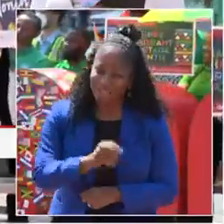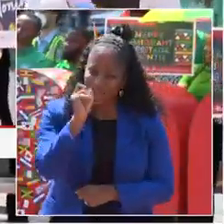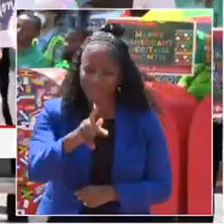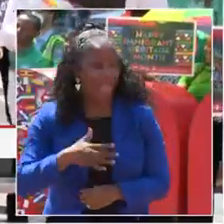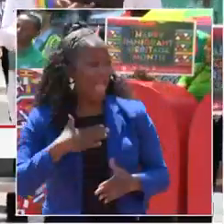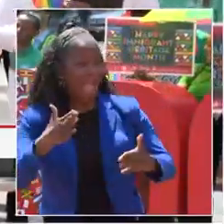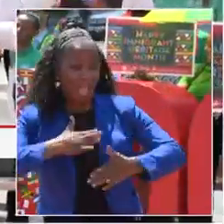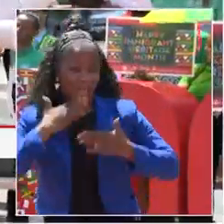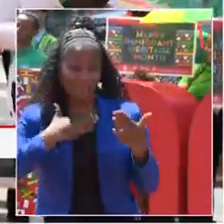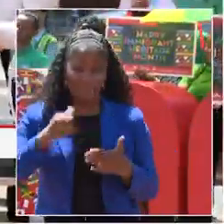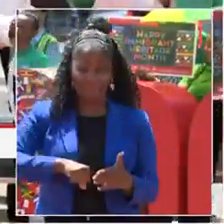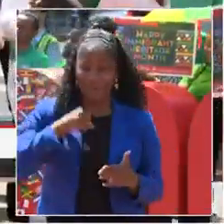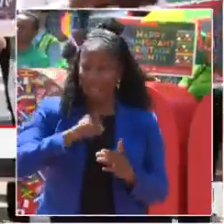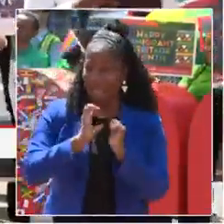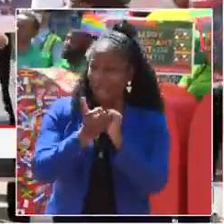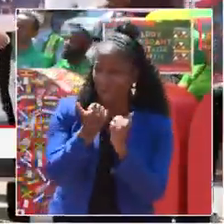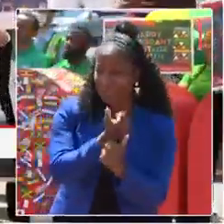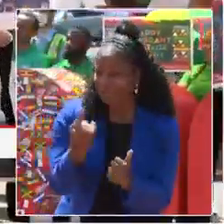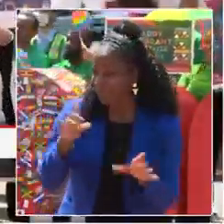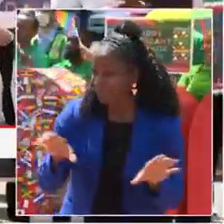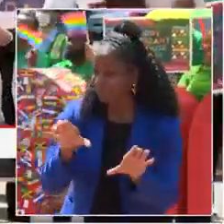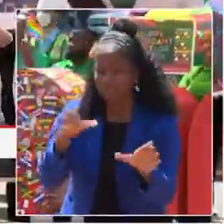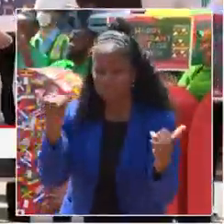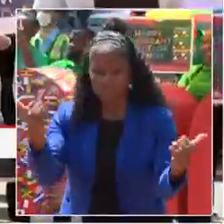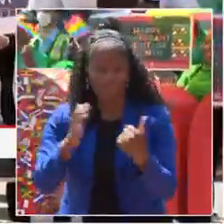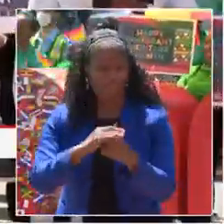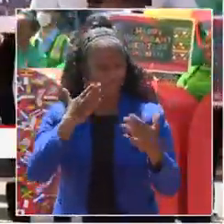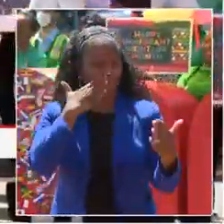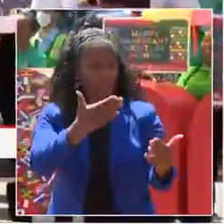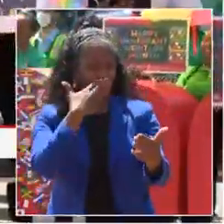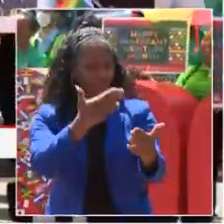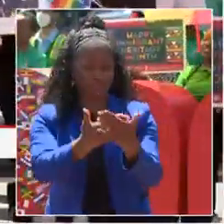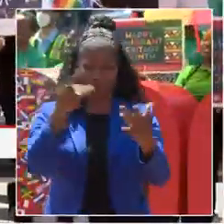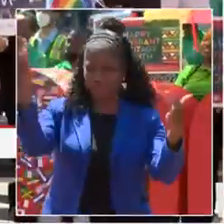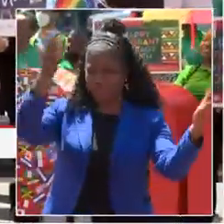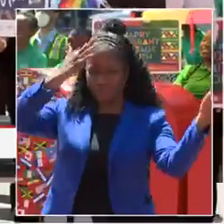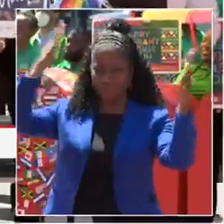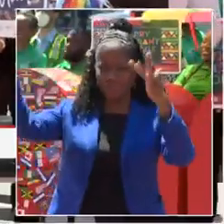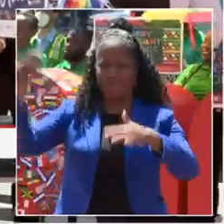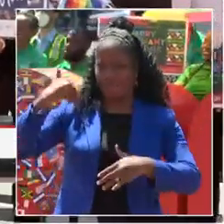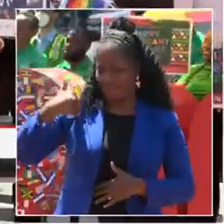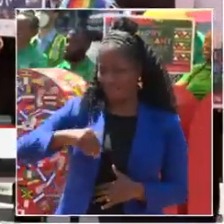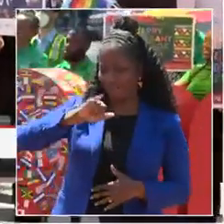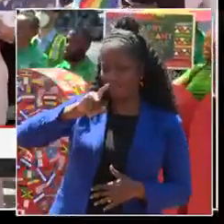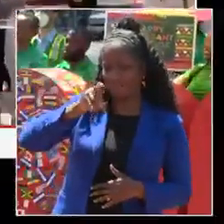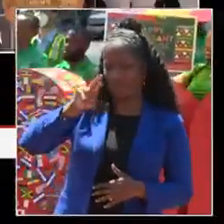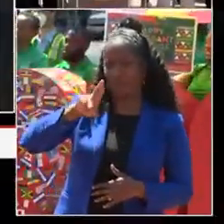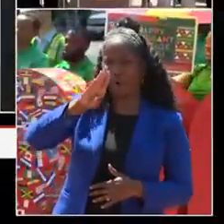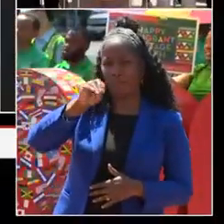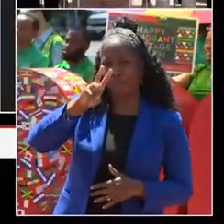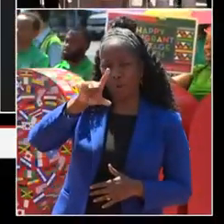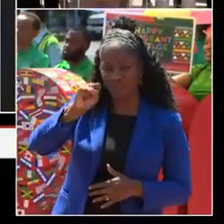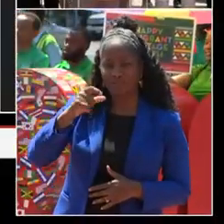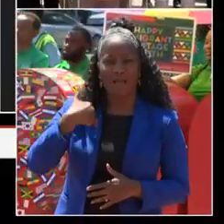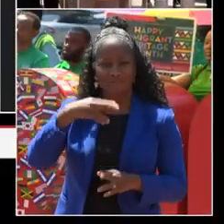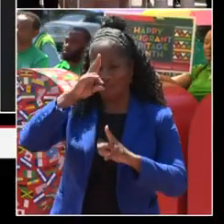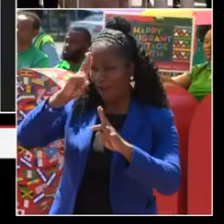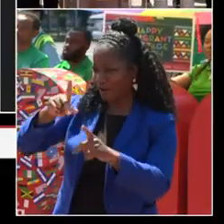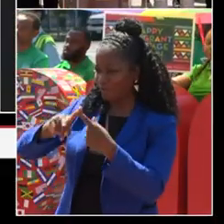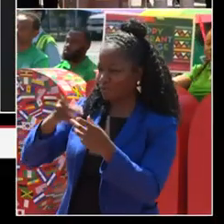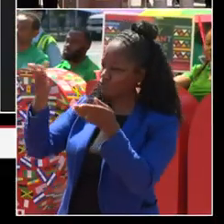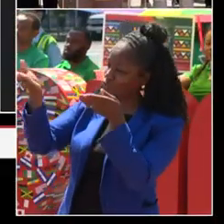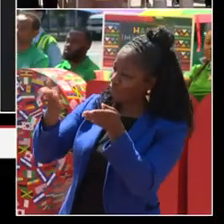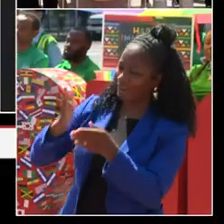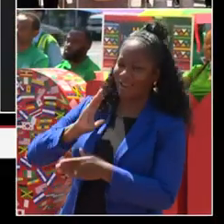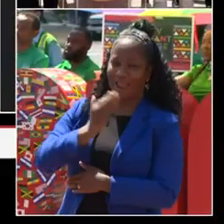Happy Pride! How we doing today? Good. Well, my name is Muriel Bowser, and I have the honor of serving our mayor,